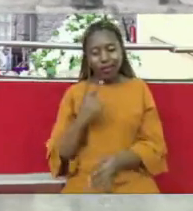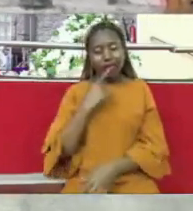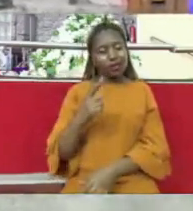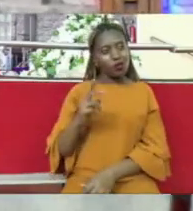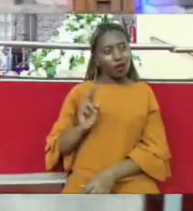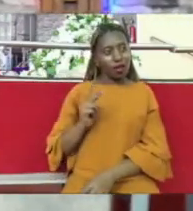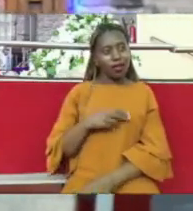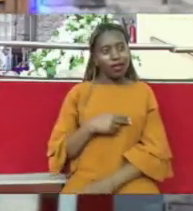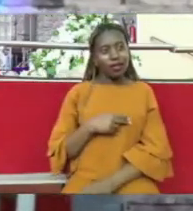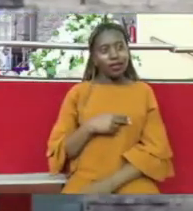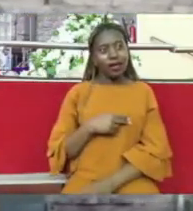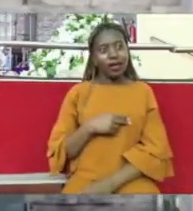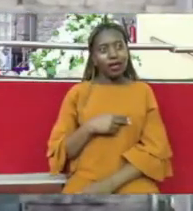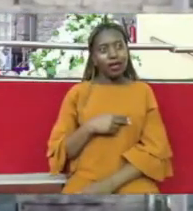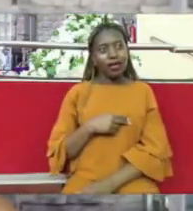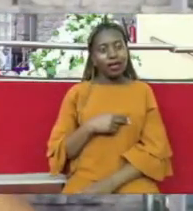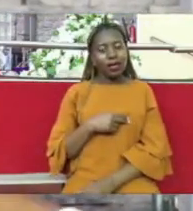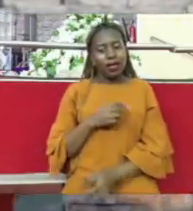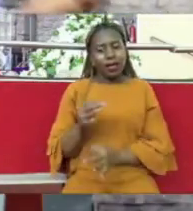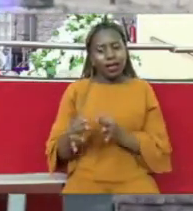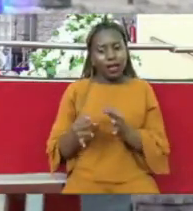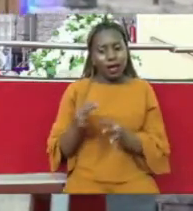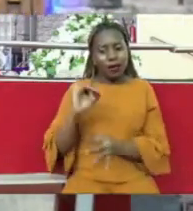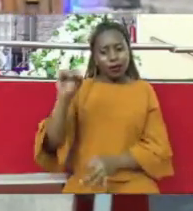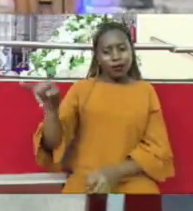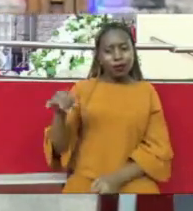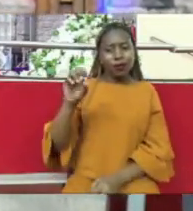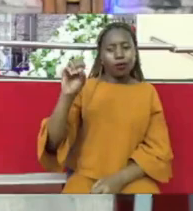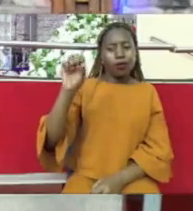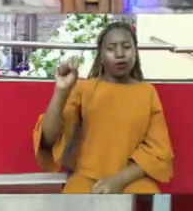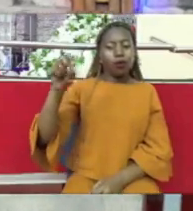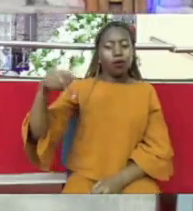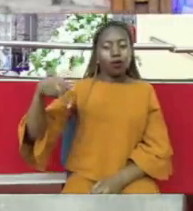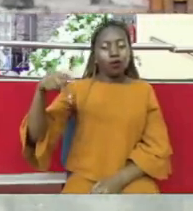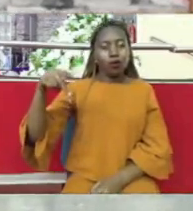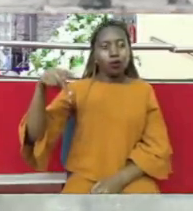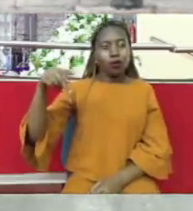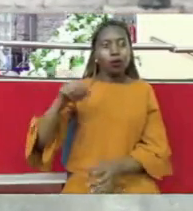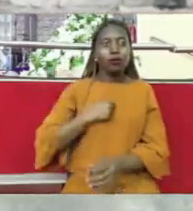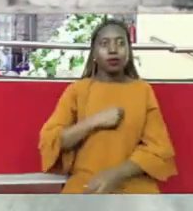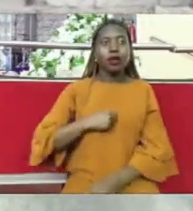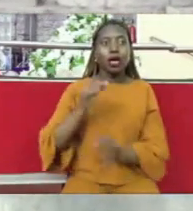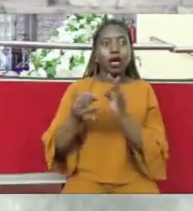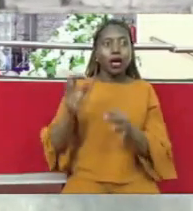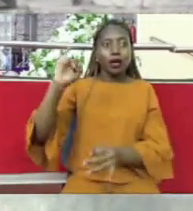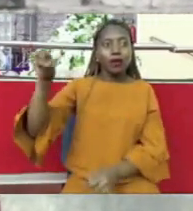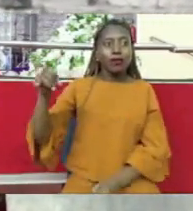the preacher told us that in case Joseph of Arimathea would have invited them, they would have said, silver and gold have I